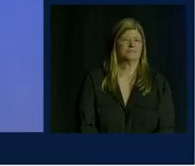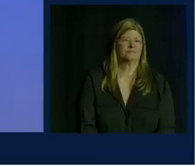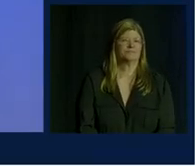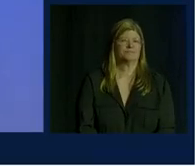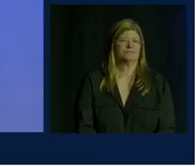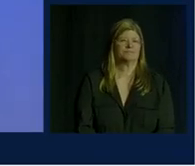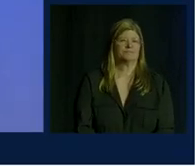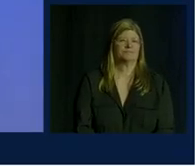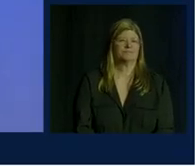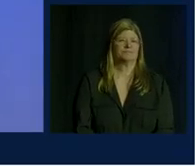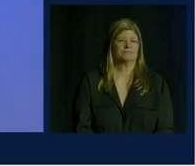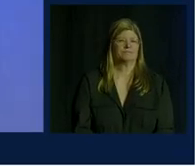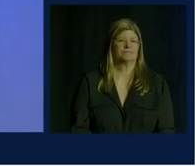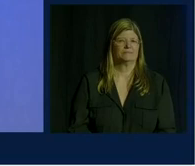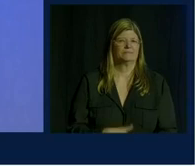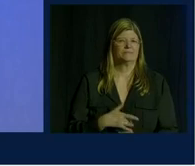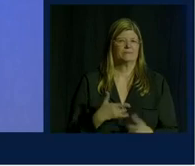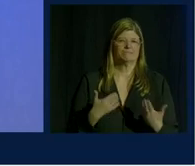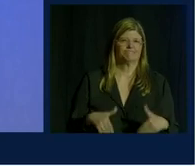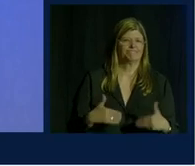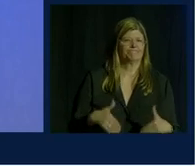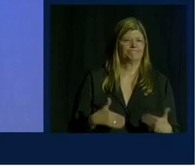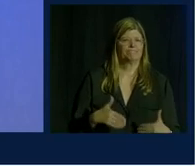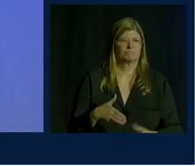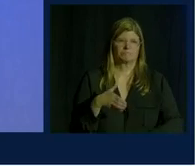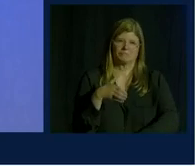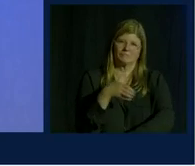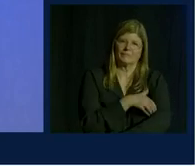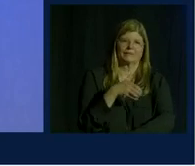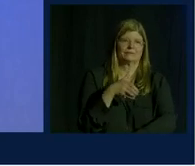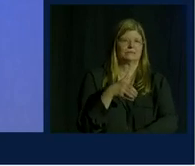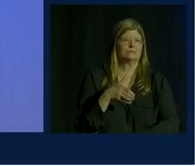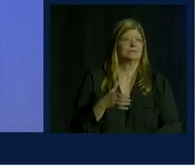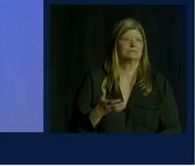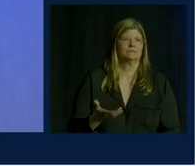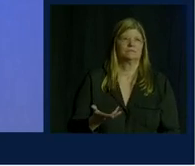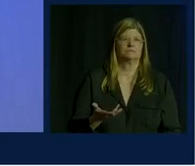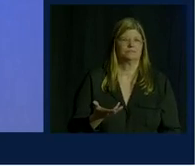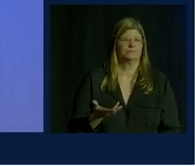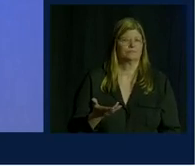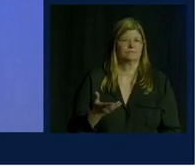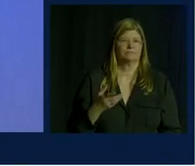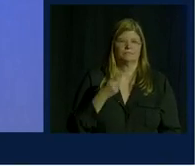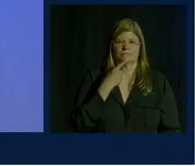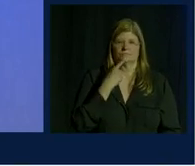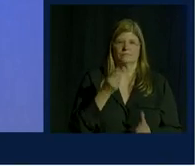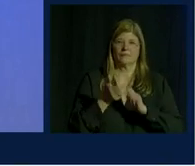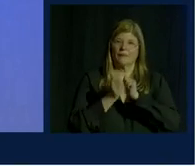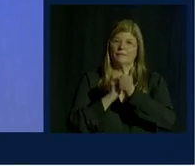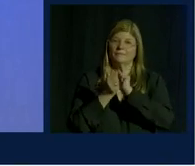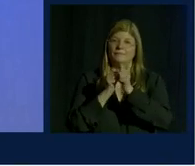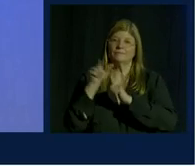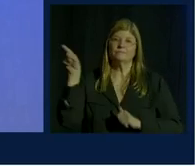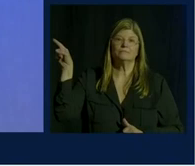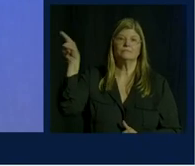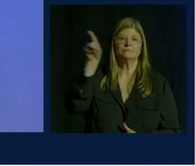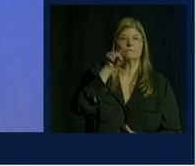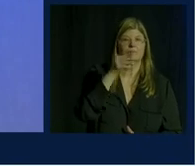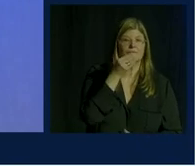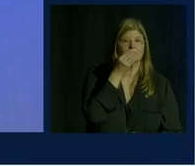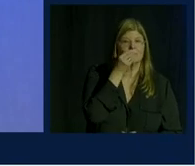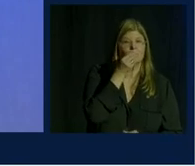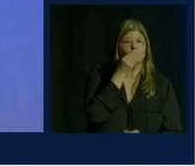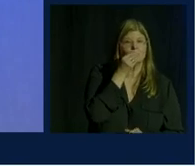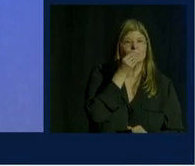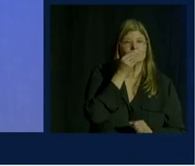about DC.gov is that obviously there are other competitors in the space that are doing food delivery, but the cost